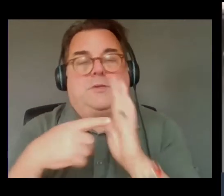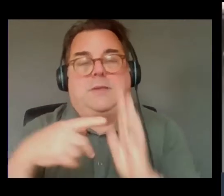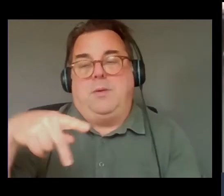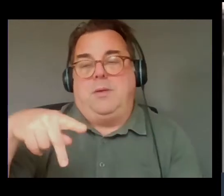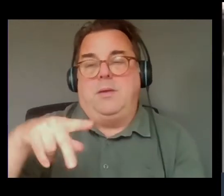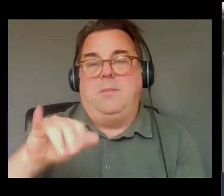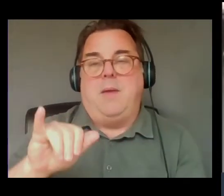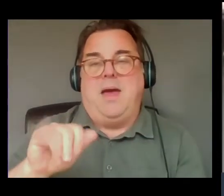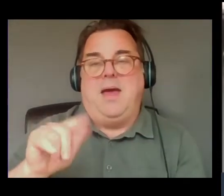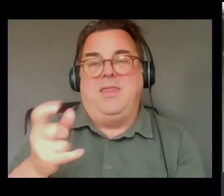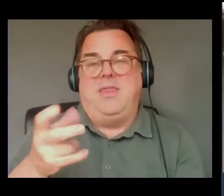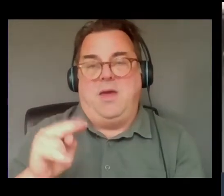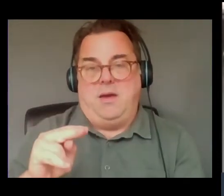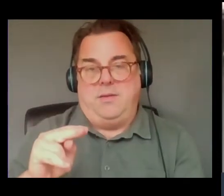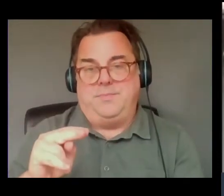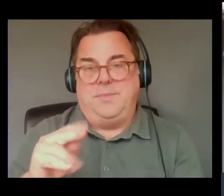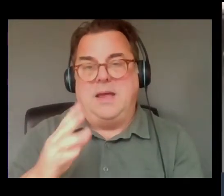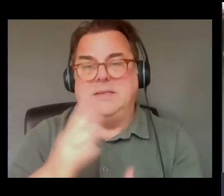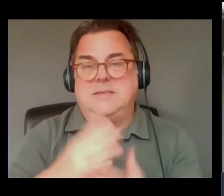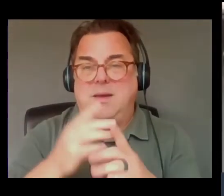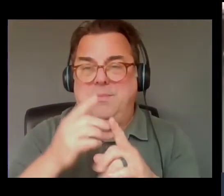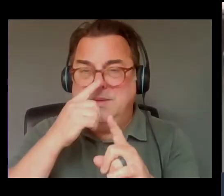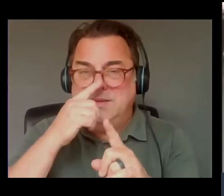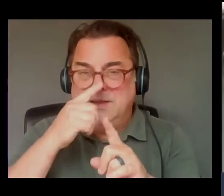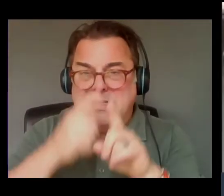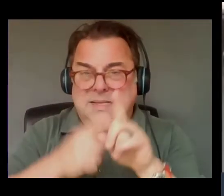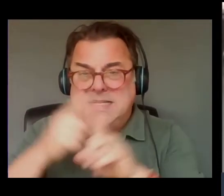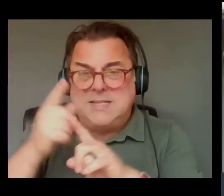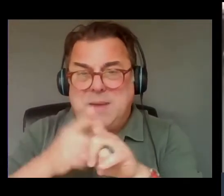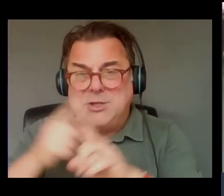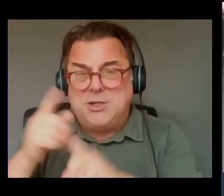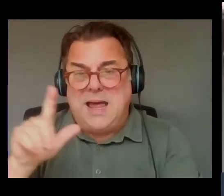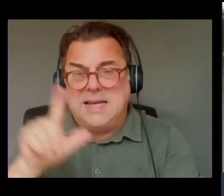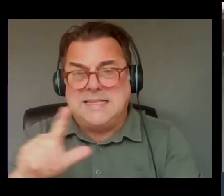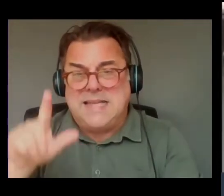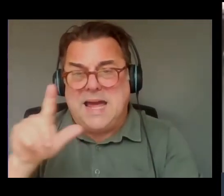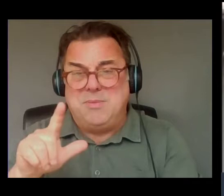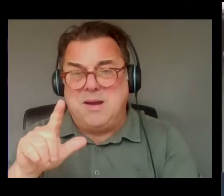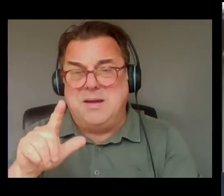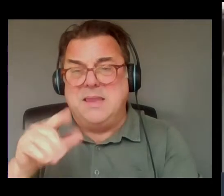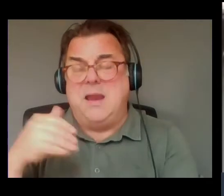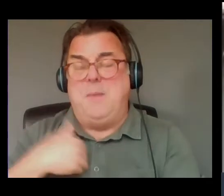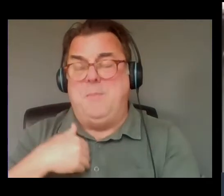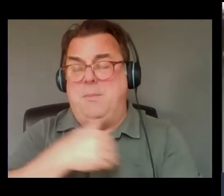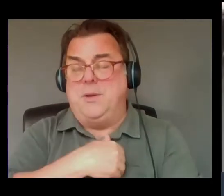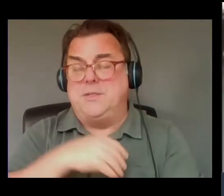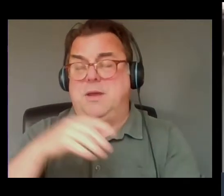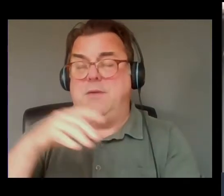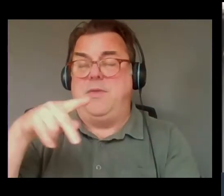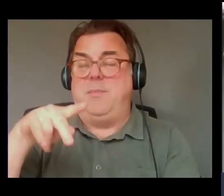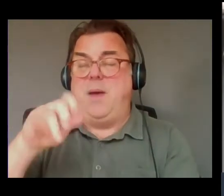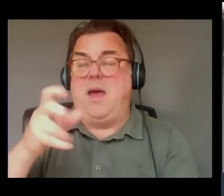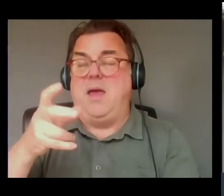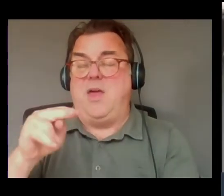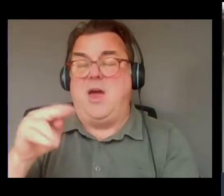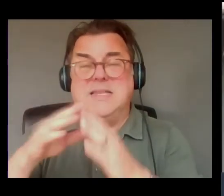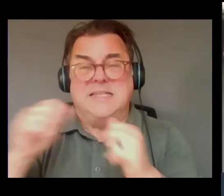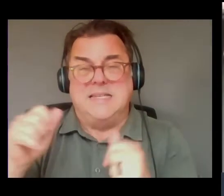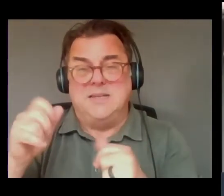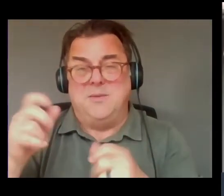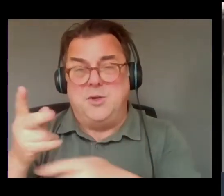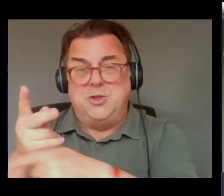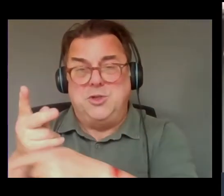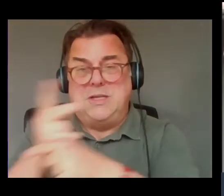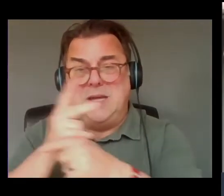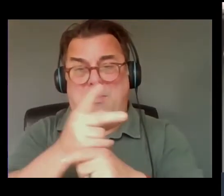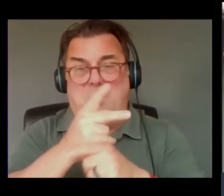many more specialized libraries that are part of the Python ecosystem that you can just import and use together. And that's a little bit of what we're trying to create with Ray. Ray